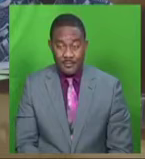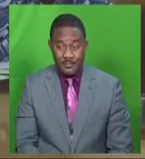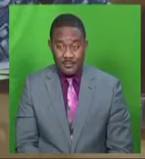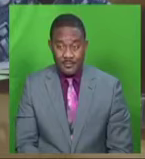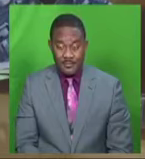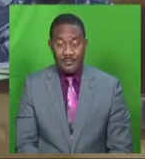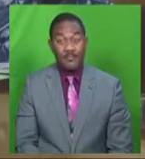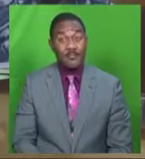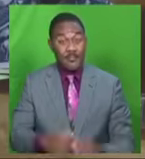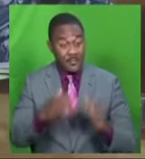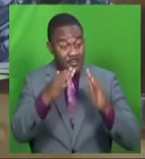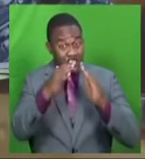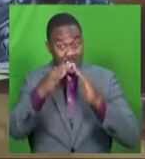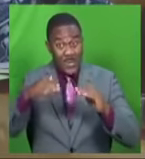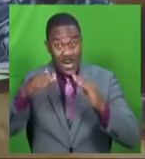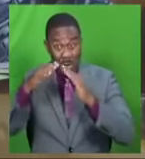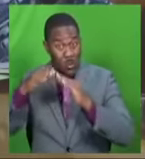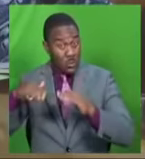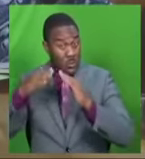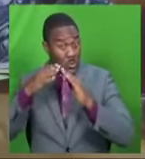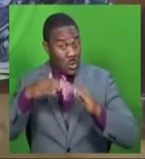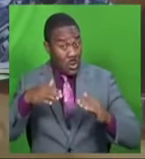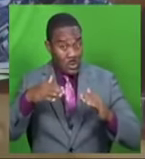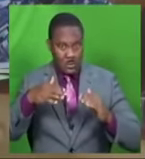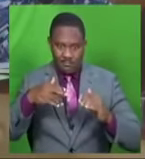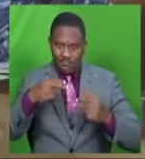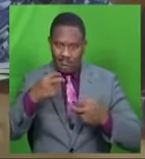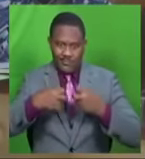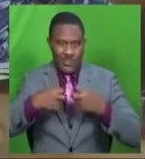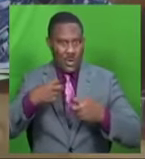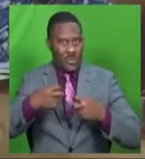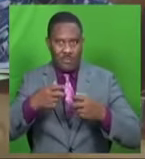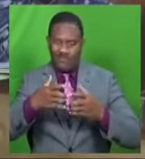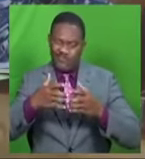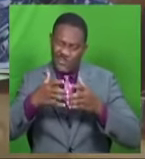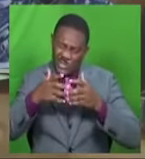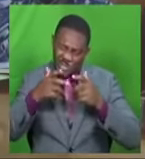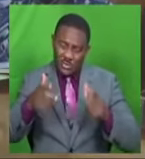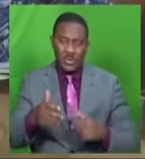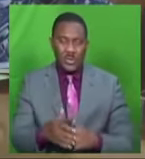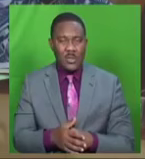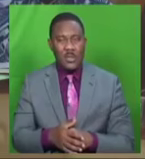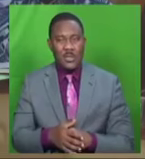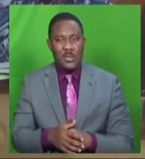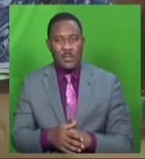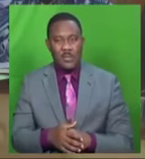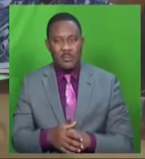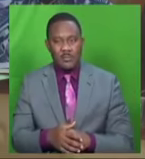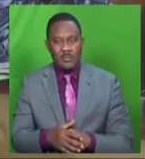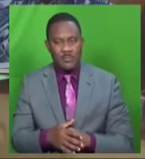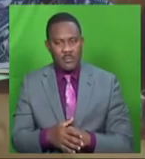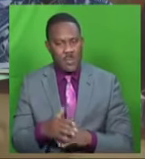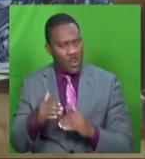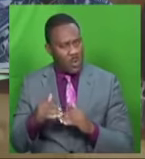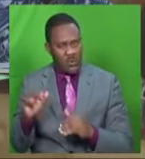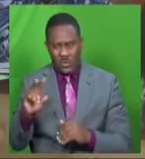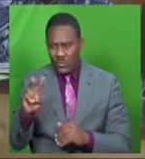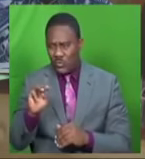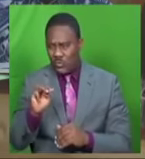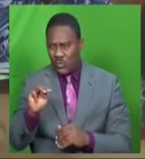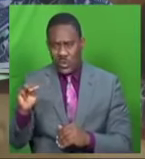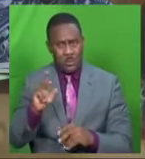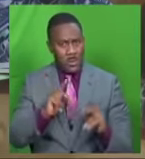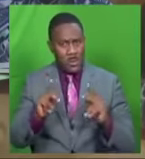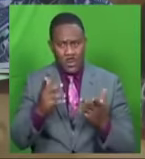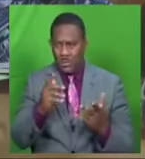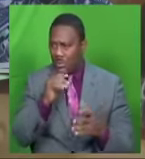sector faces a lot of challenges. Ghana, we have a housing deficit of over 2 million. And